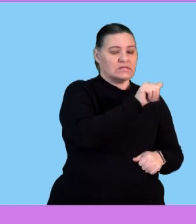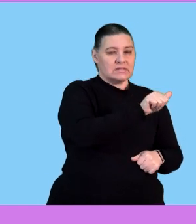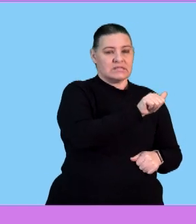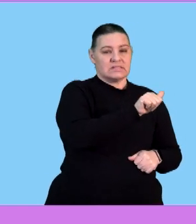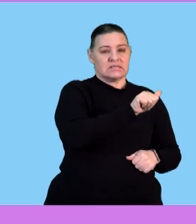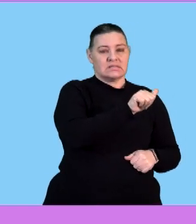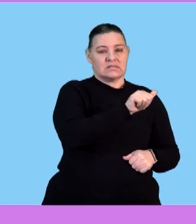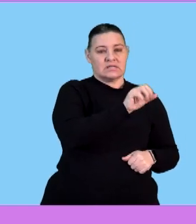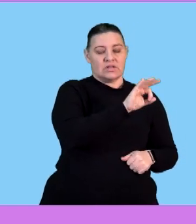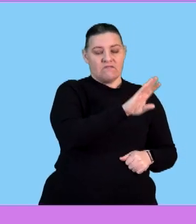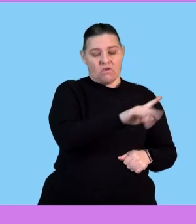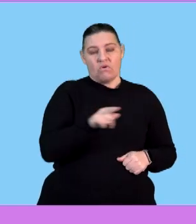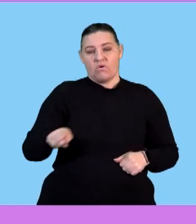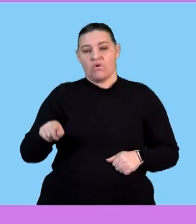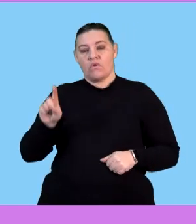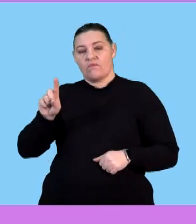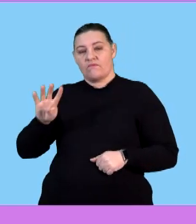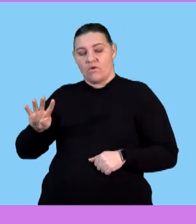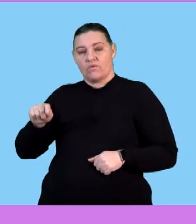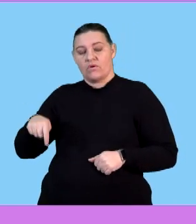14,634 Rand. Bank B,